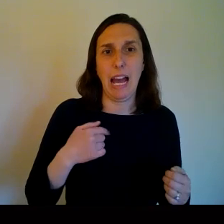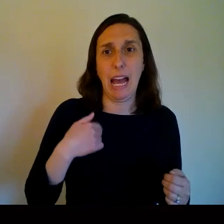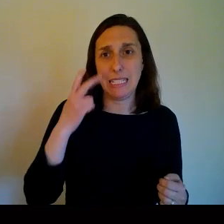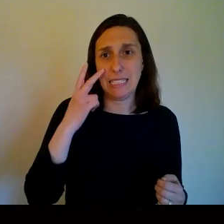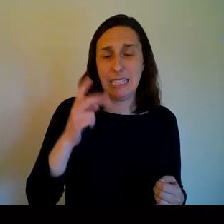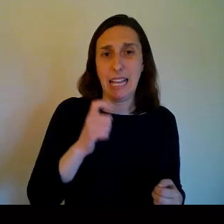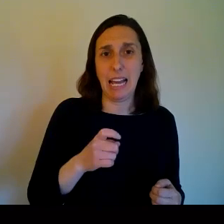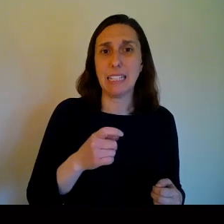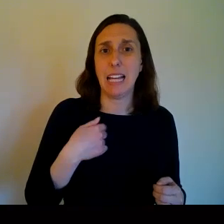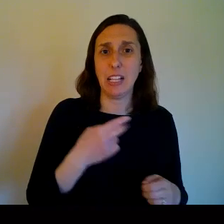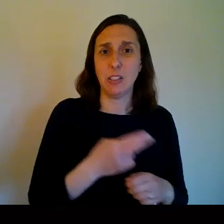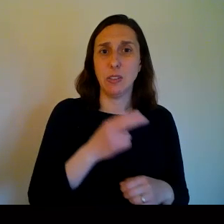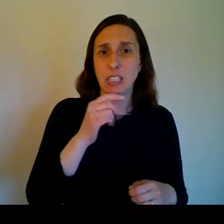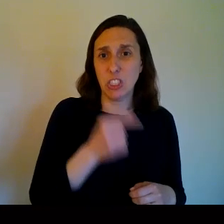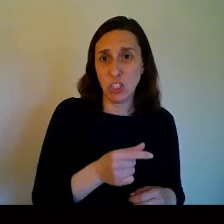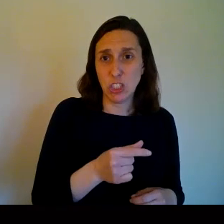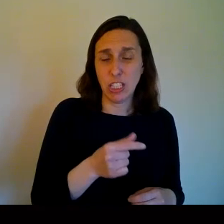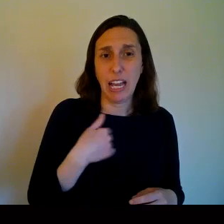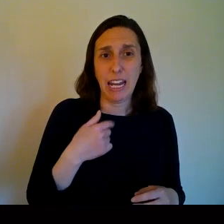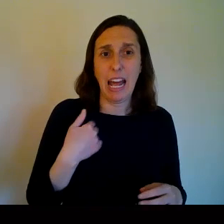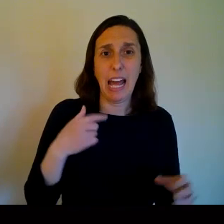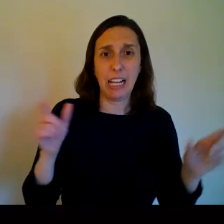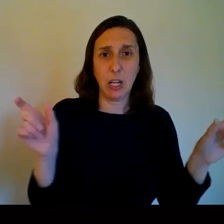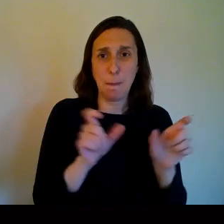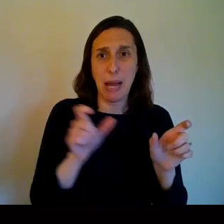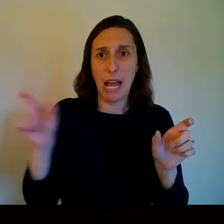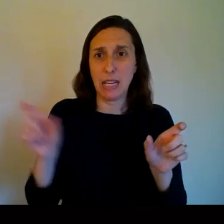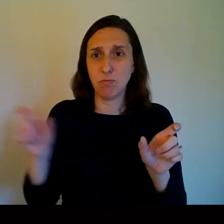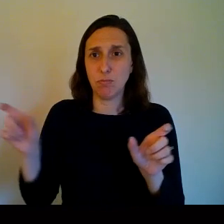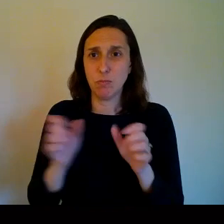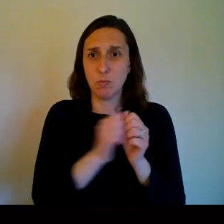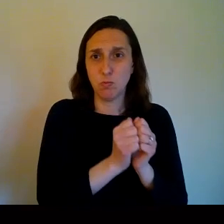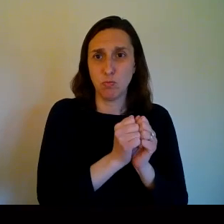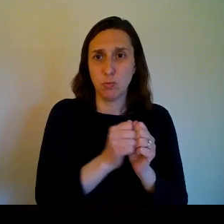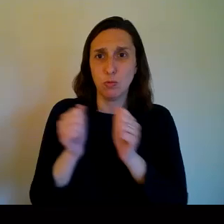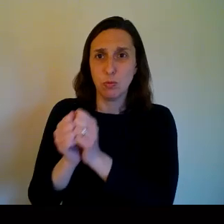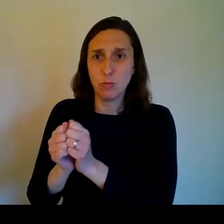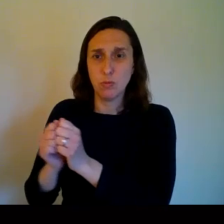and then I combine like terms.